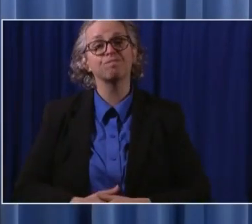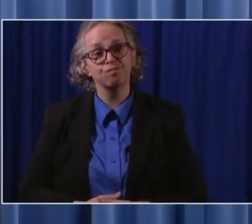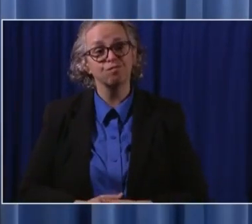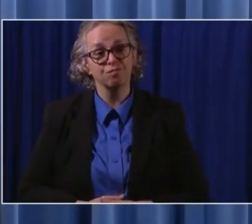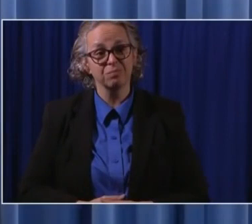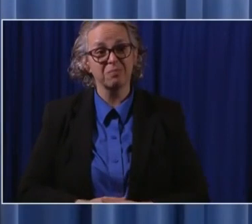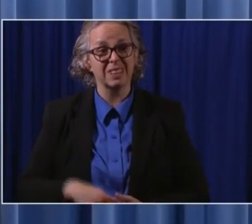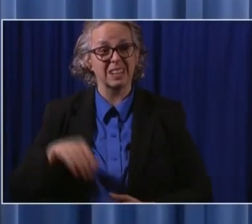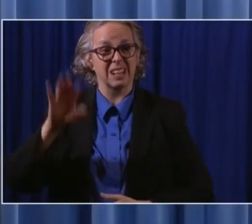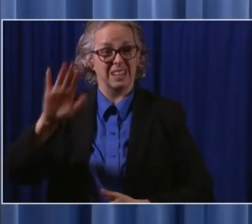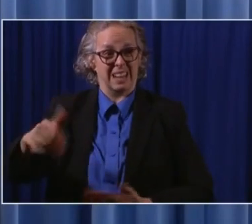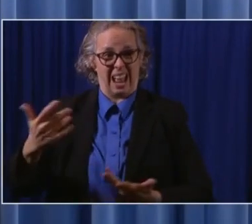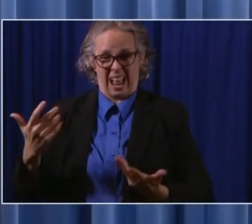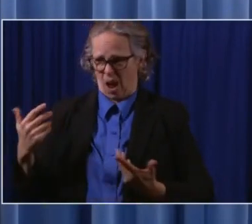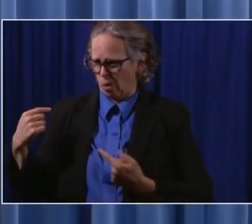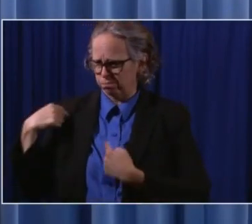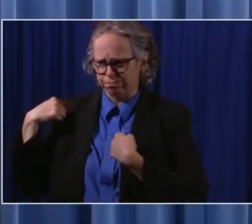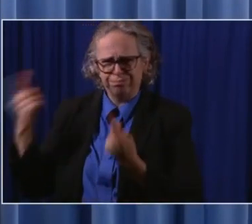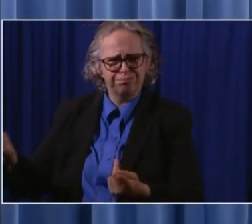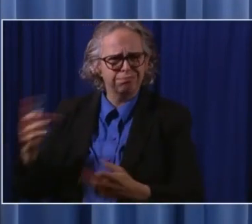the ability to treat